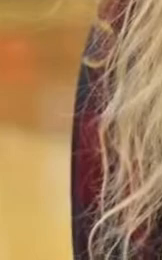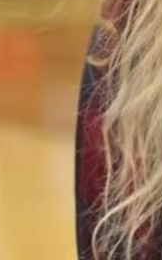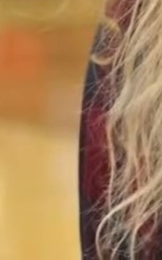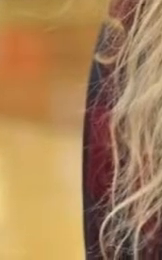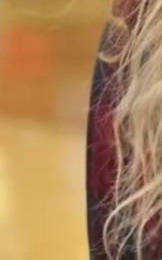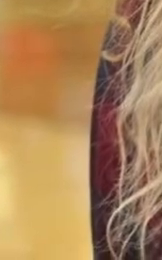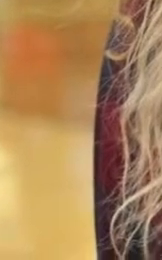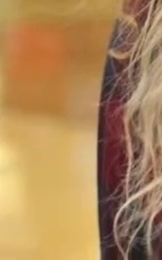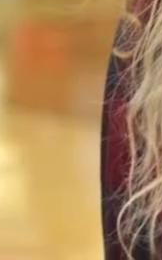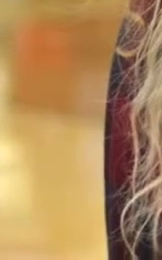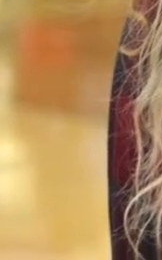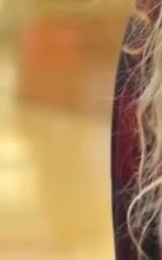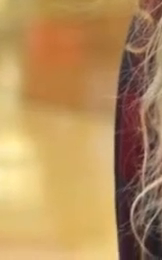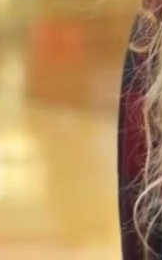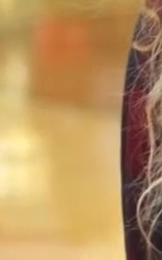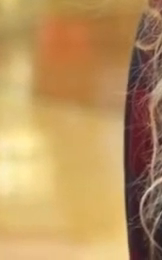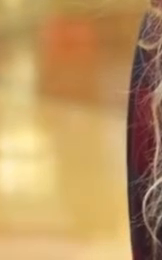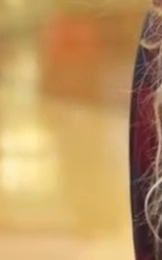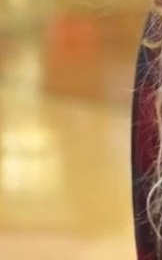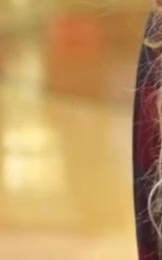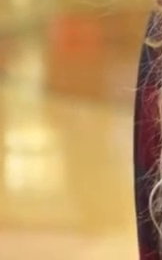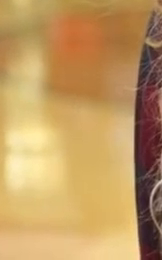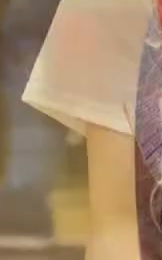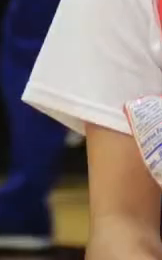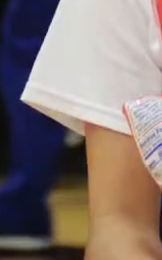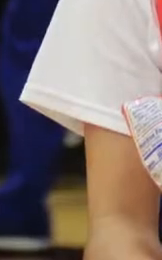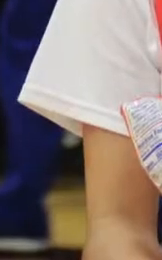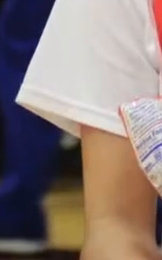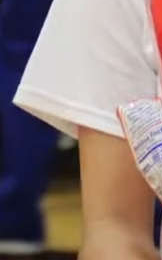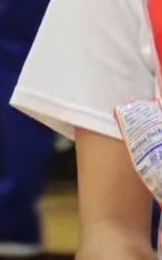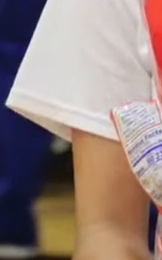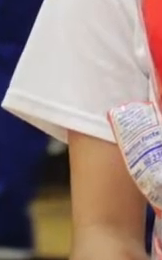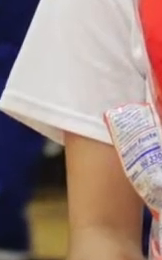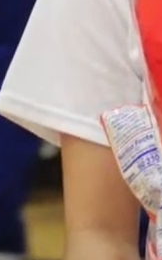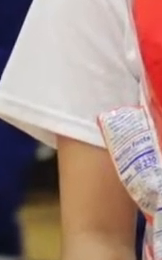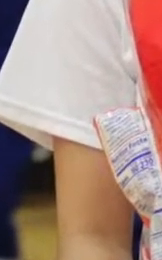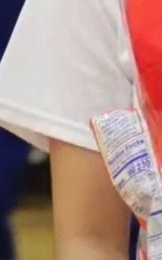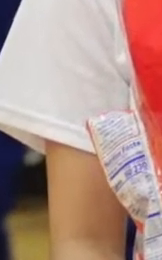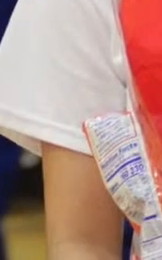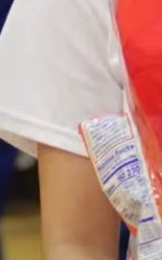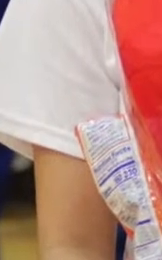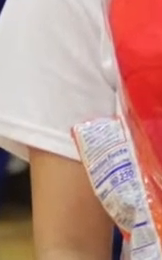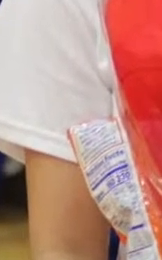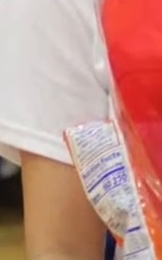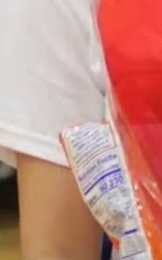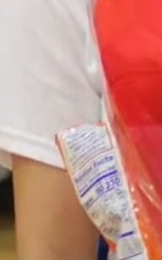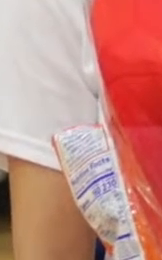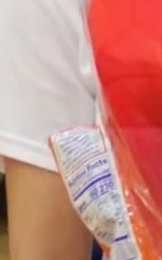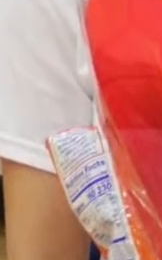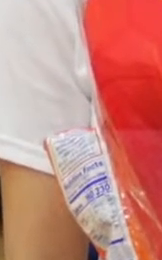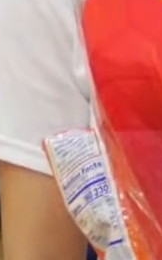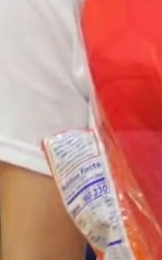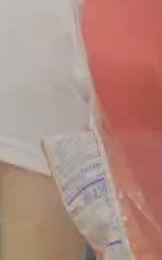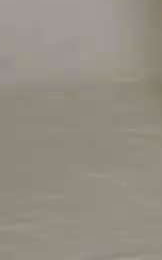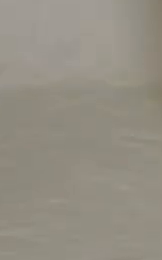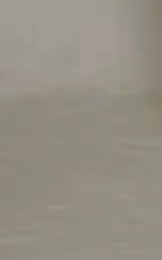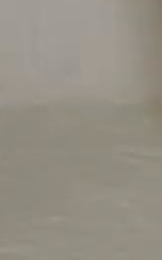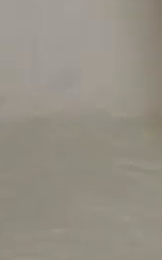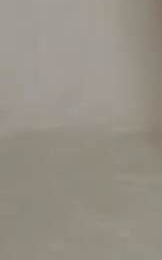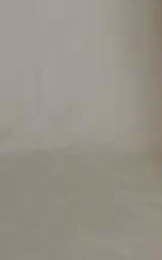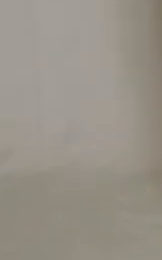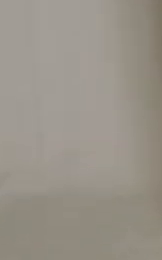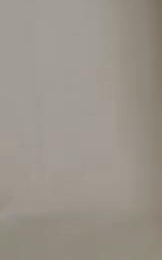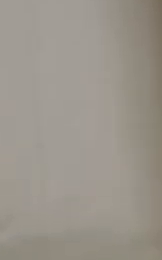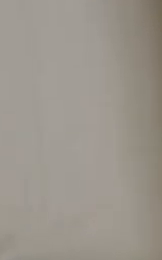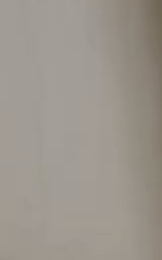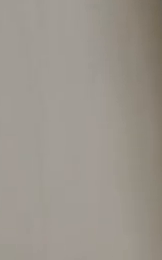from tonight's ceremony, you can get them this evening by contacting our official graduation photographer, Corona Productions. You